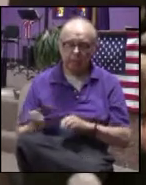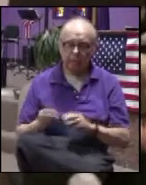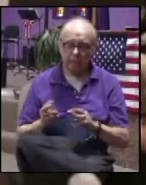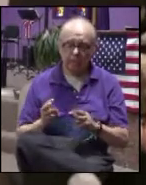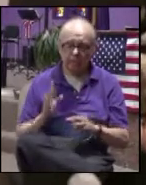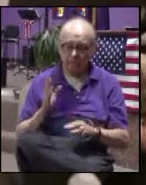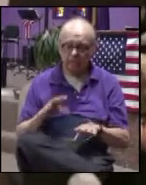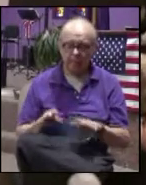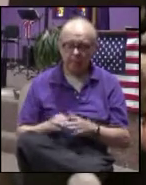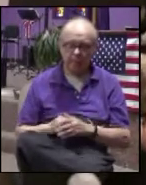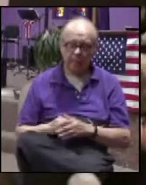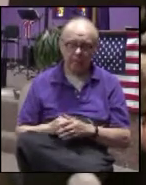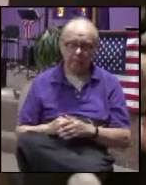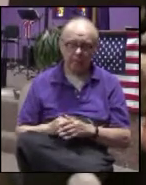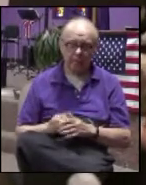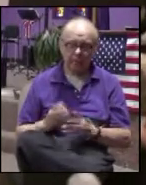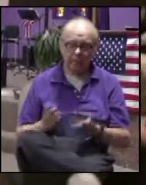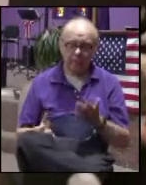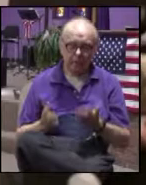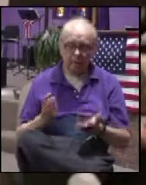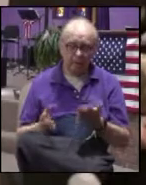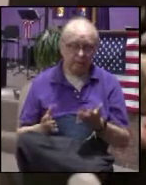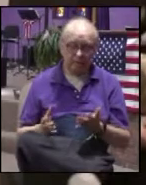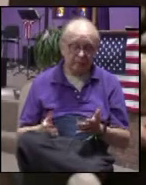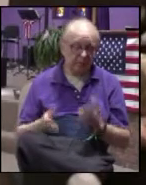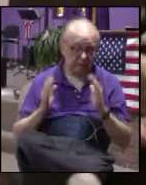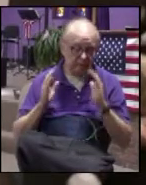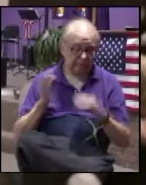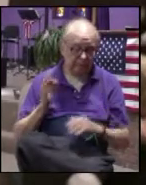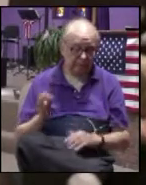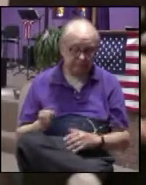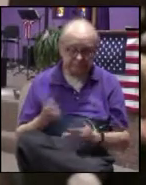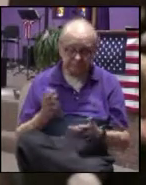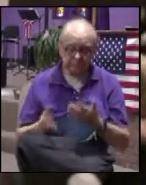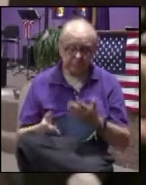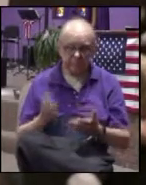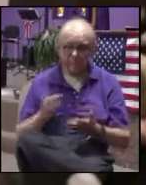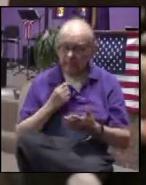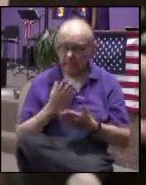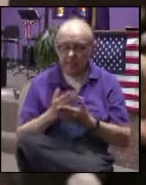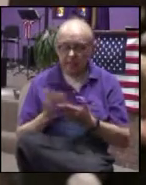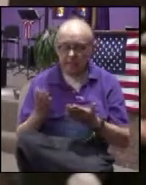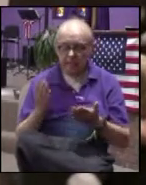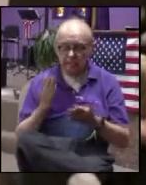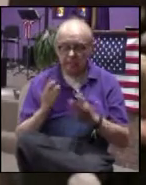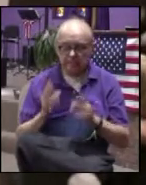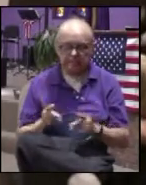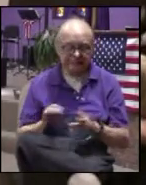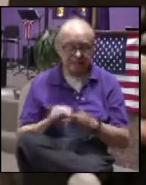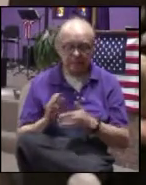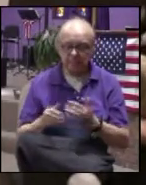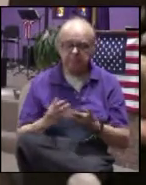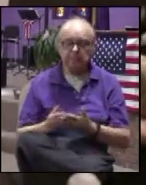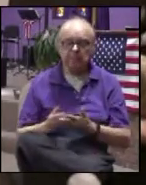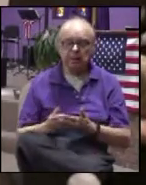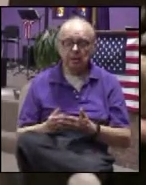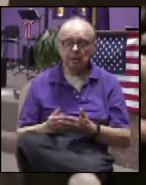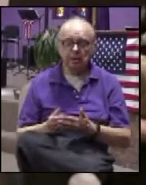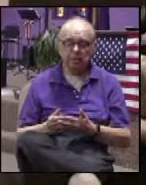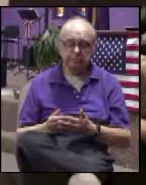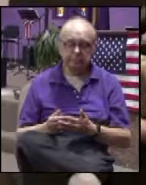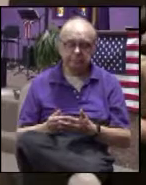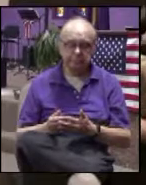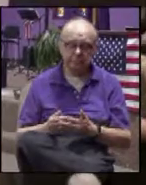it. It may not be deliver a great big speech. It may just say something to them. And that's it. Here it